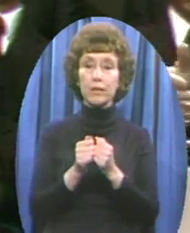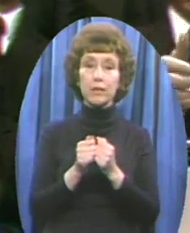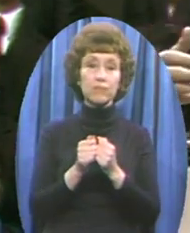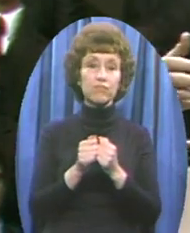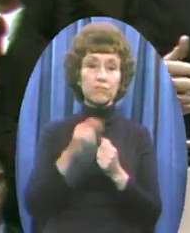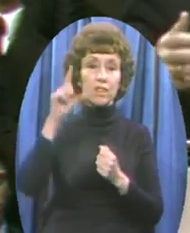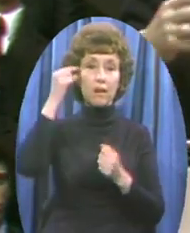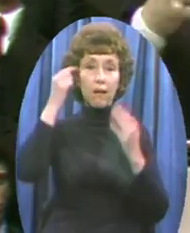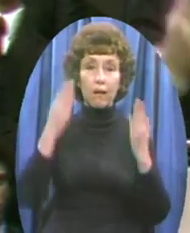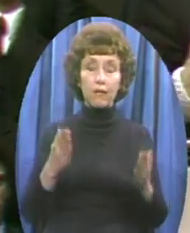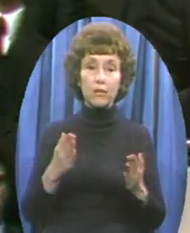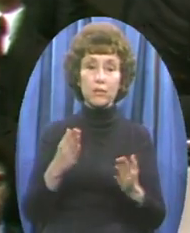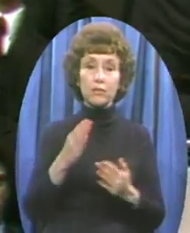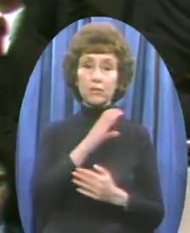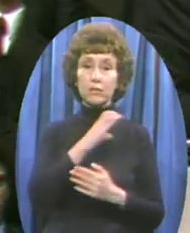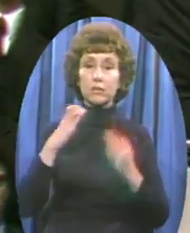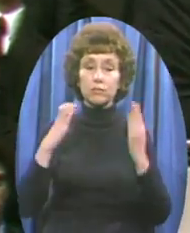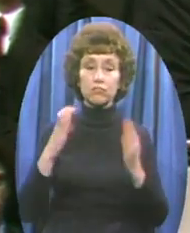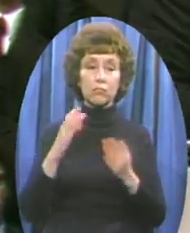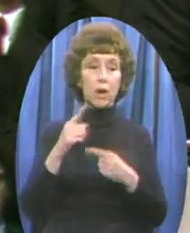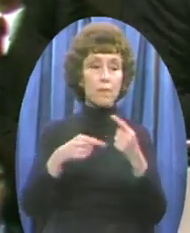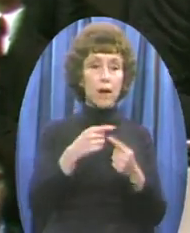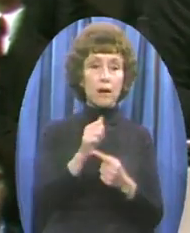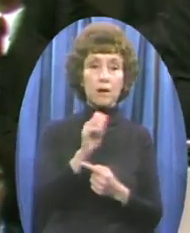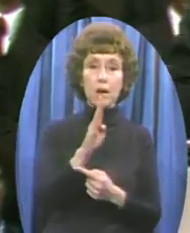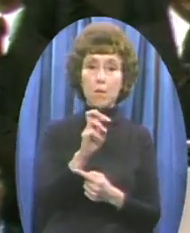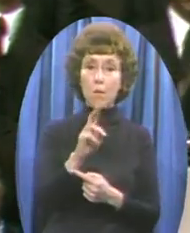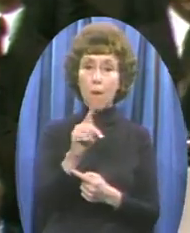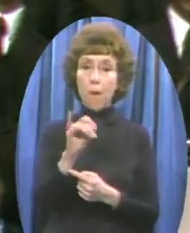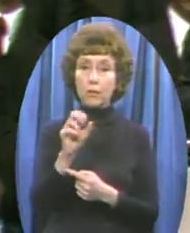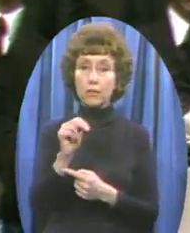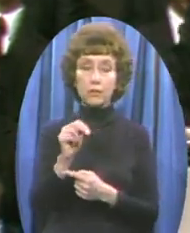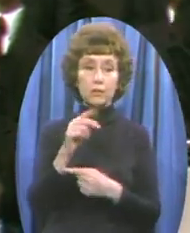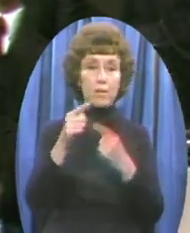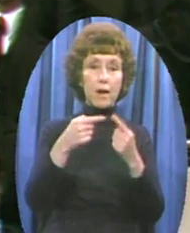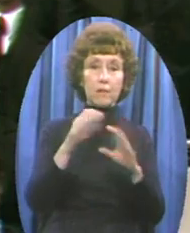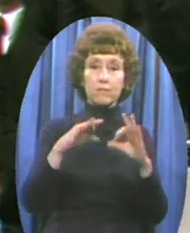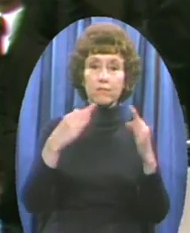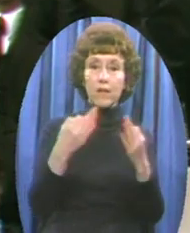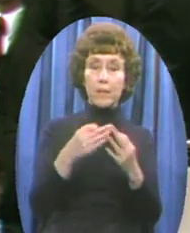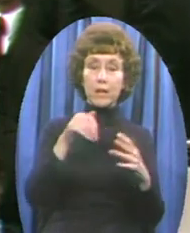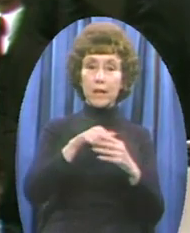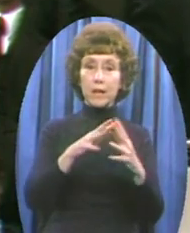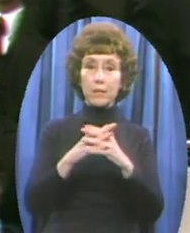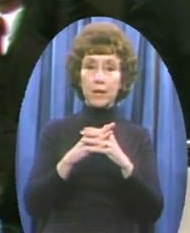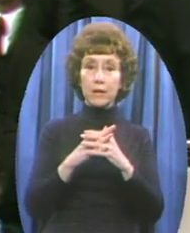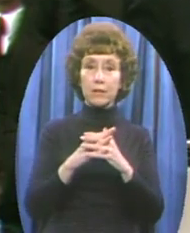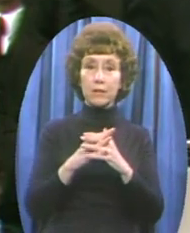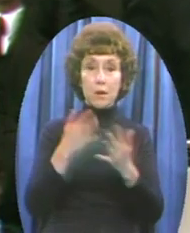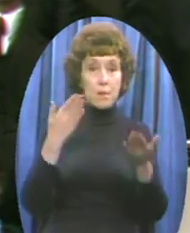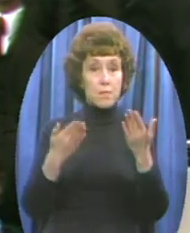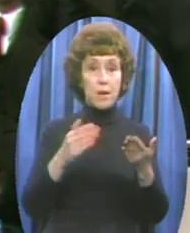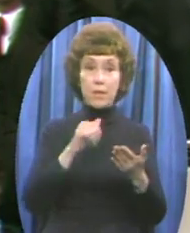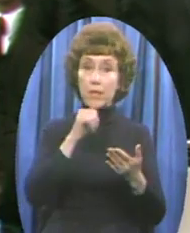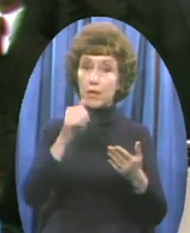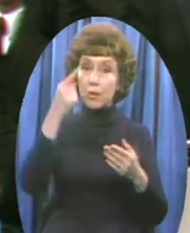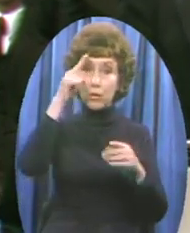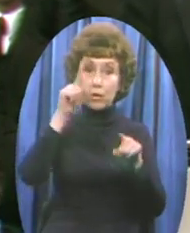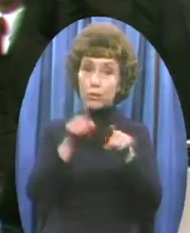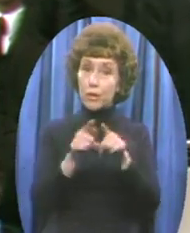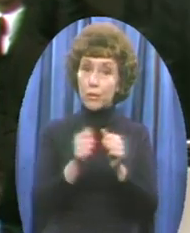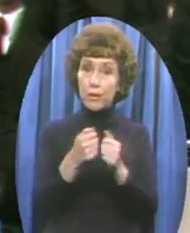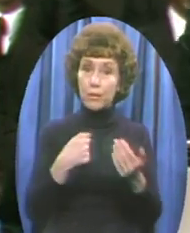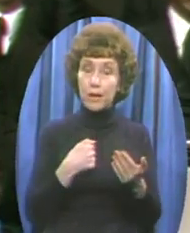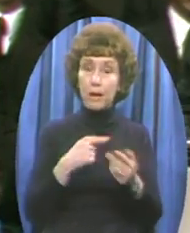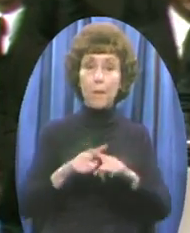pornography, the dignity of the traditional family in America. They may totally disagree with me, but I can say all